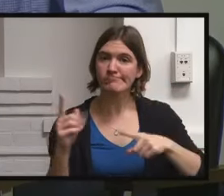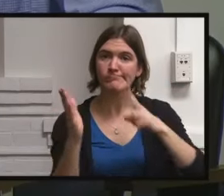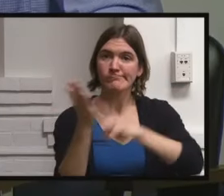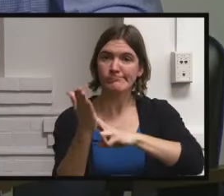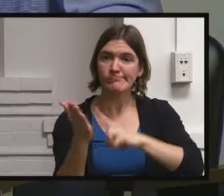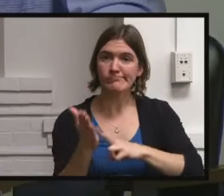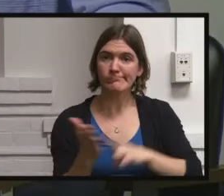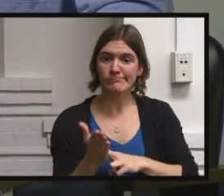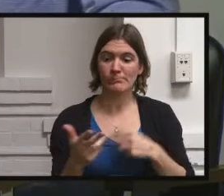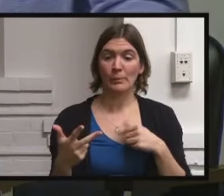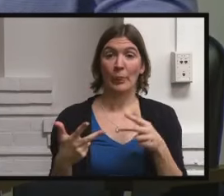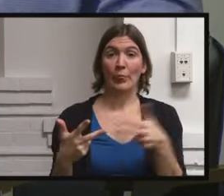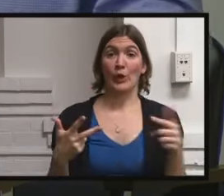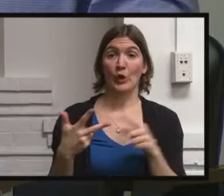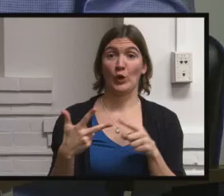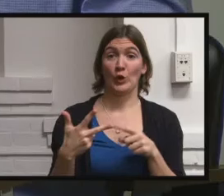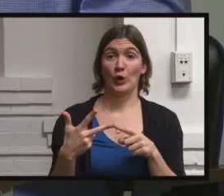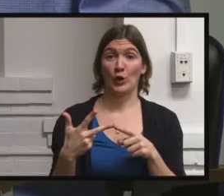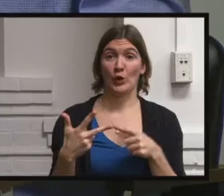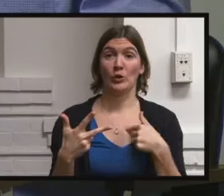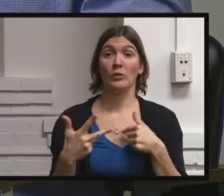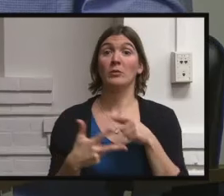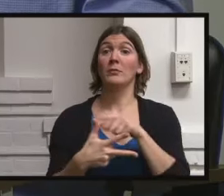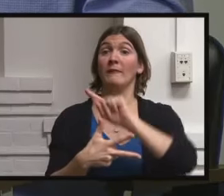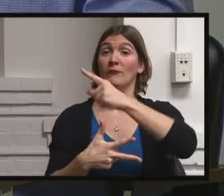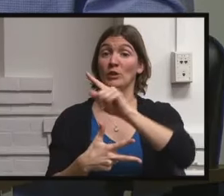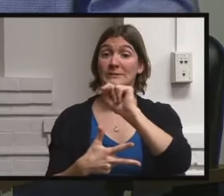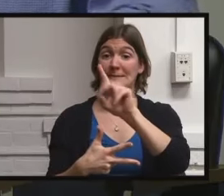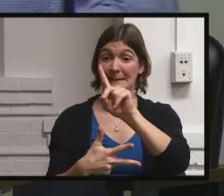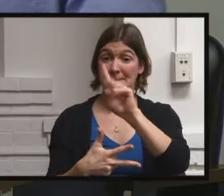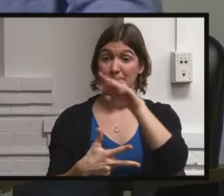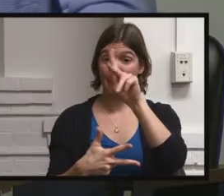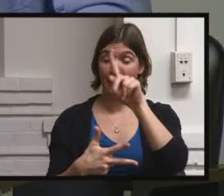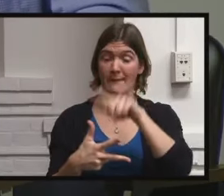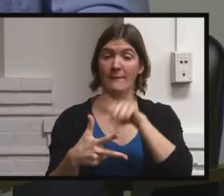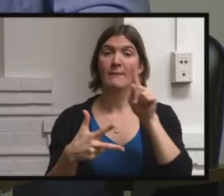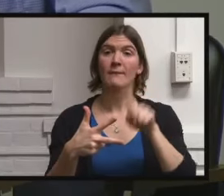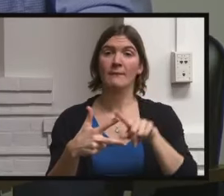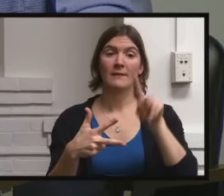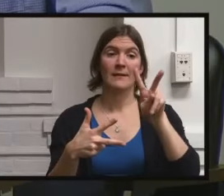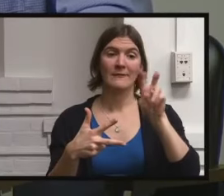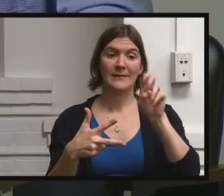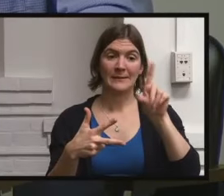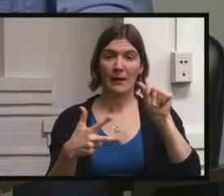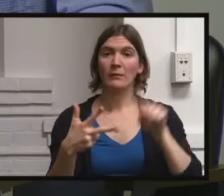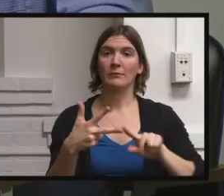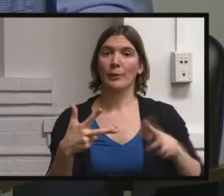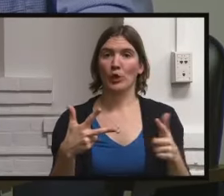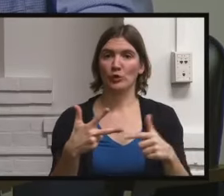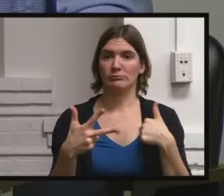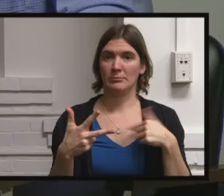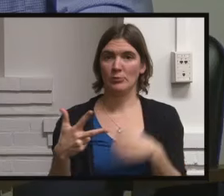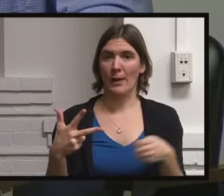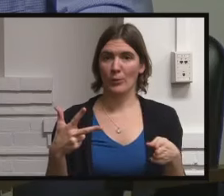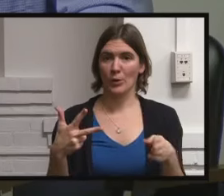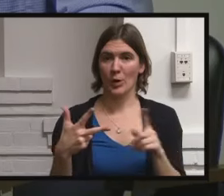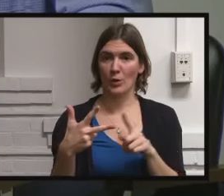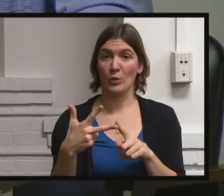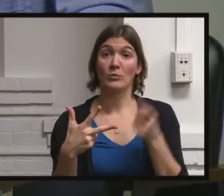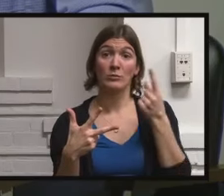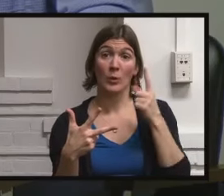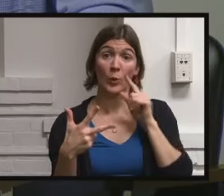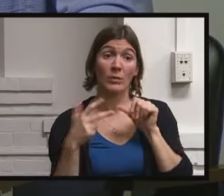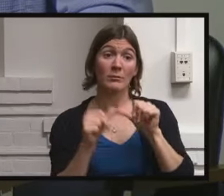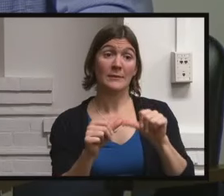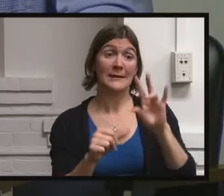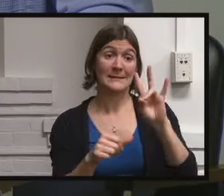third position in terms of securing our loan funds. And the terms of the loan are